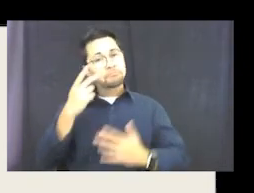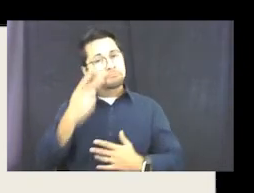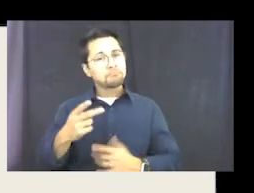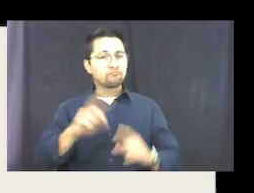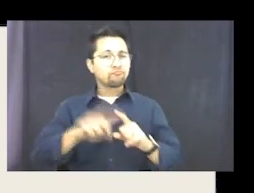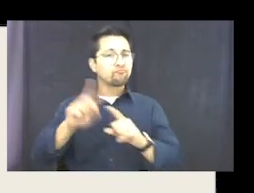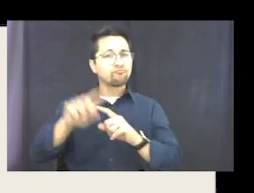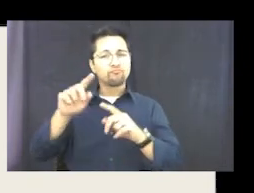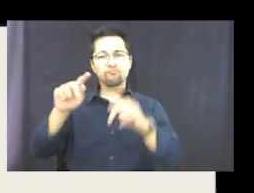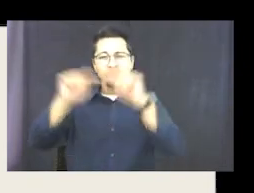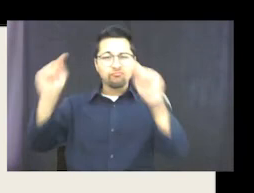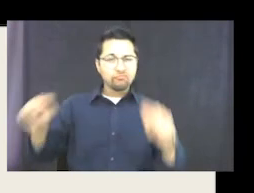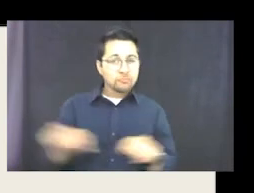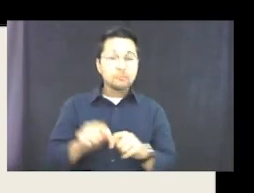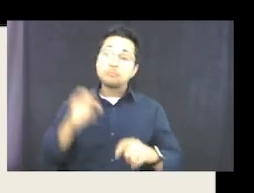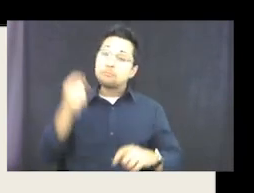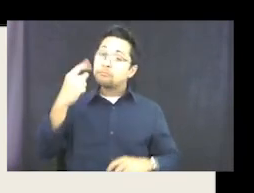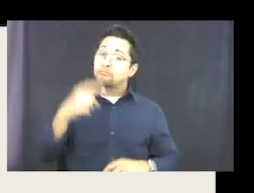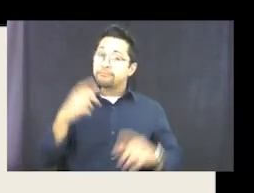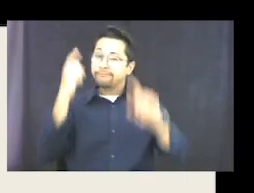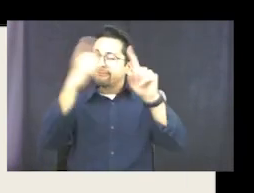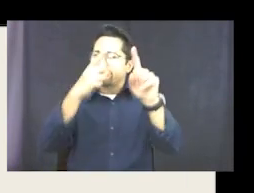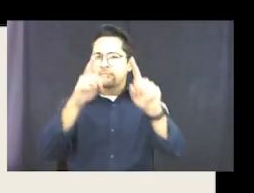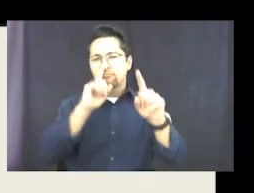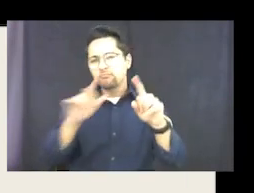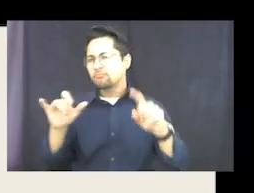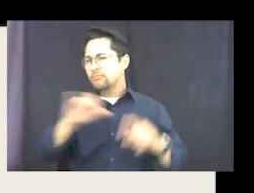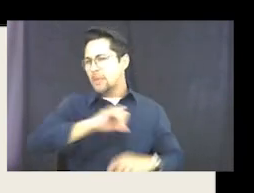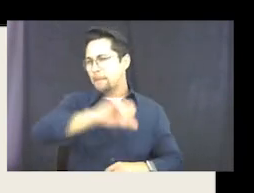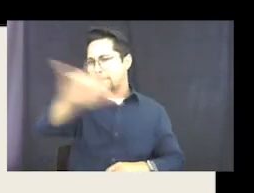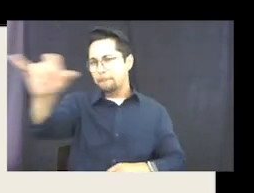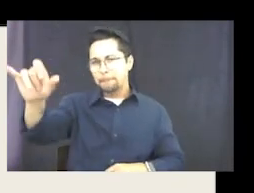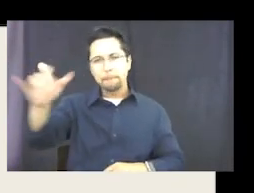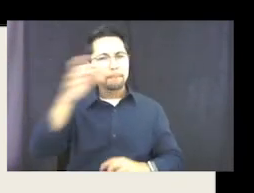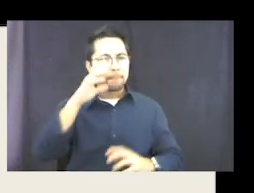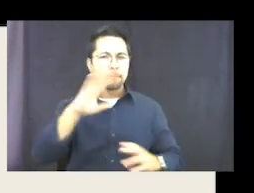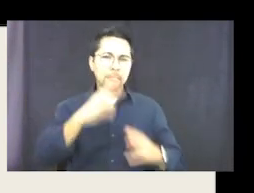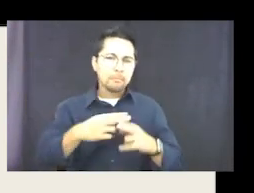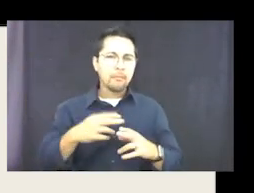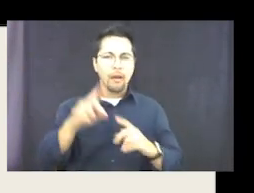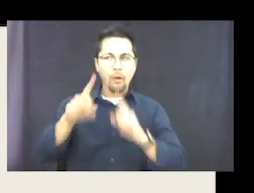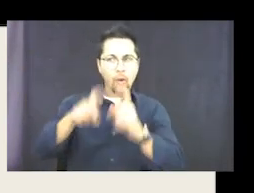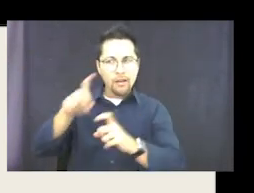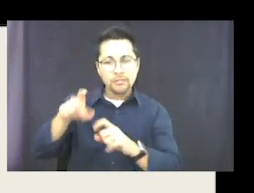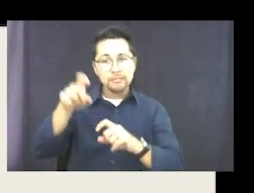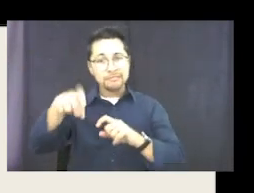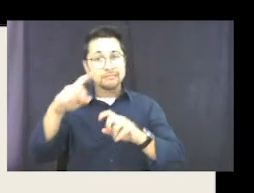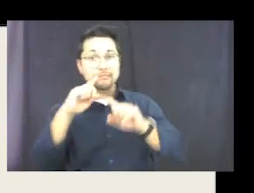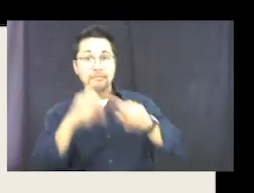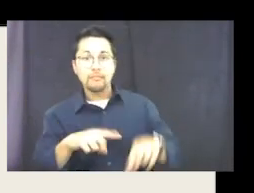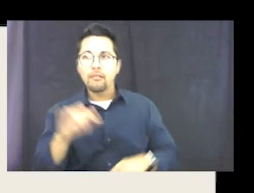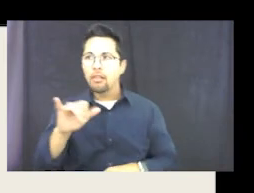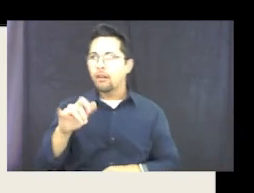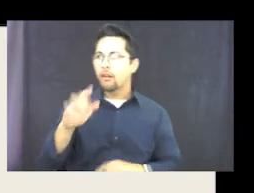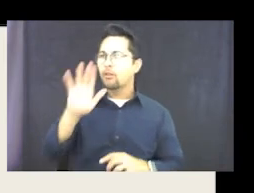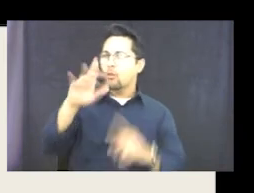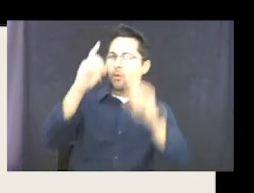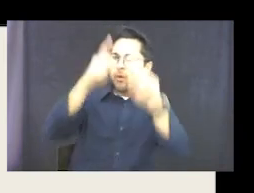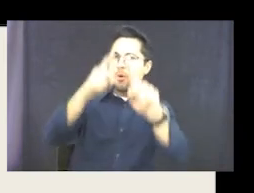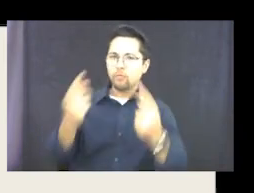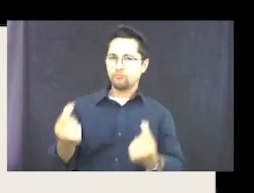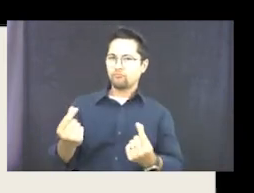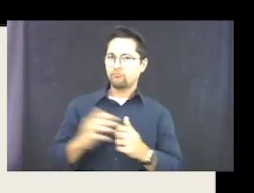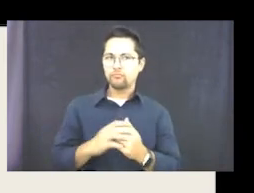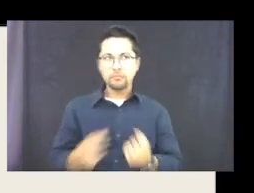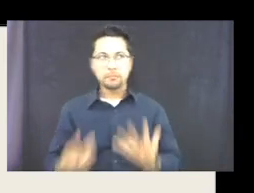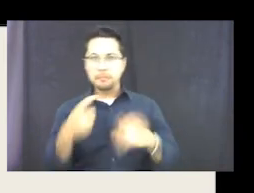different templates, however, the end goals are all the same. They will provide you with guiding questions that need to be answered, such as, what is the goal, and